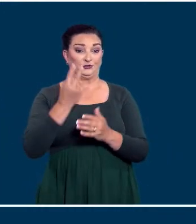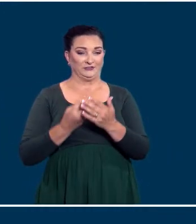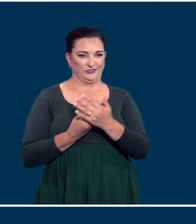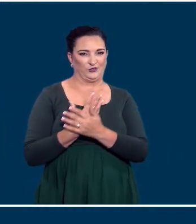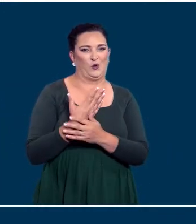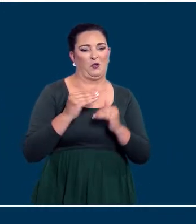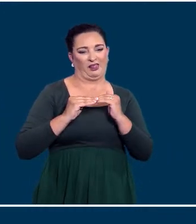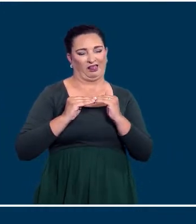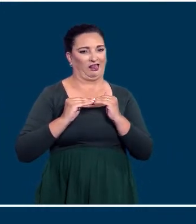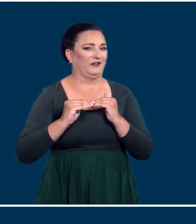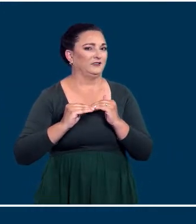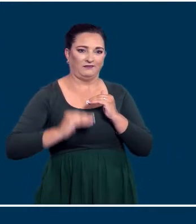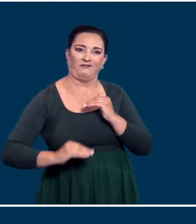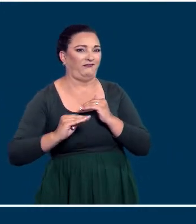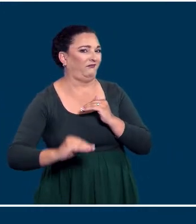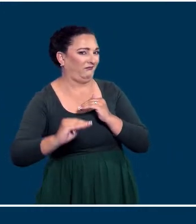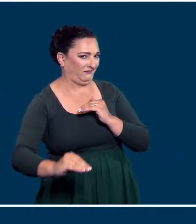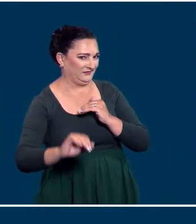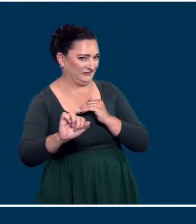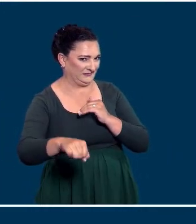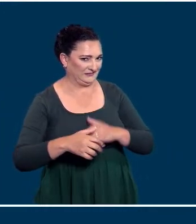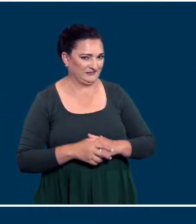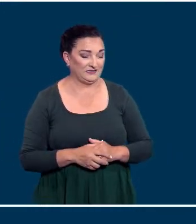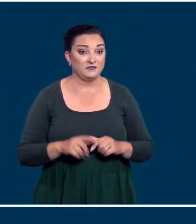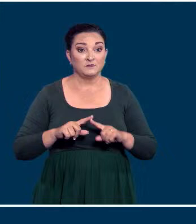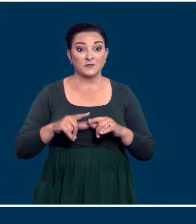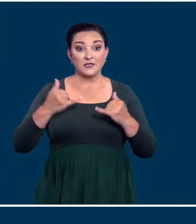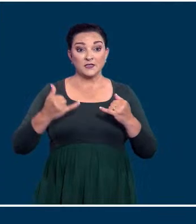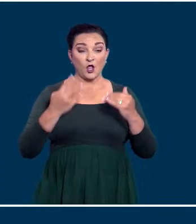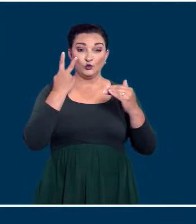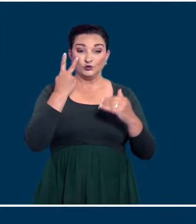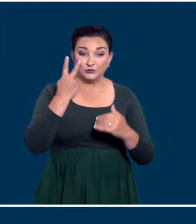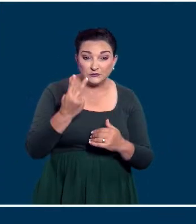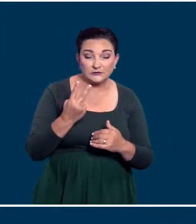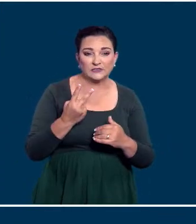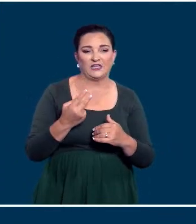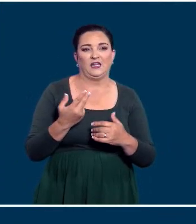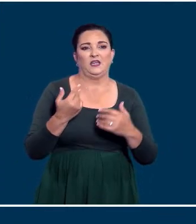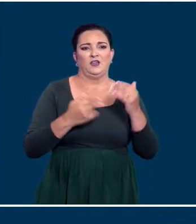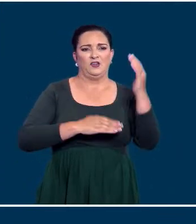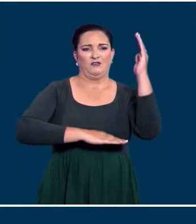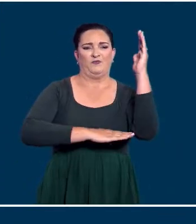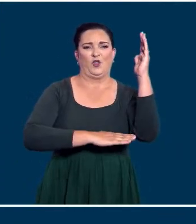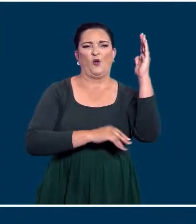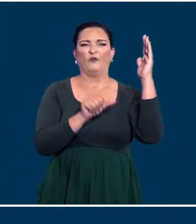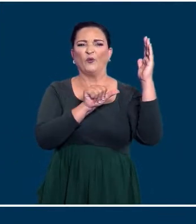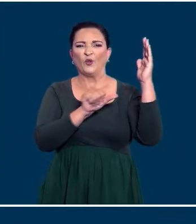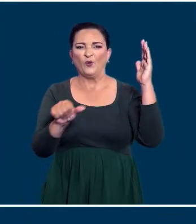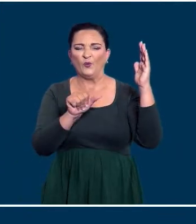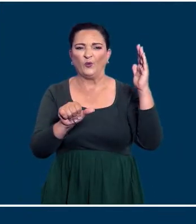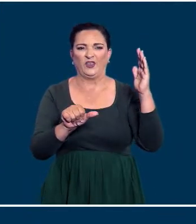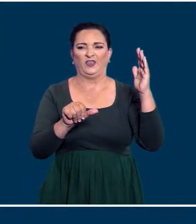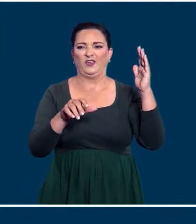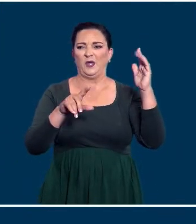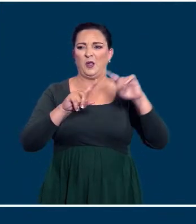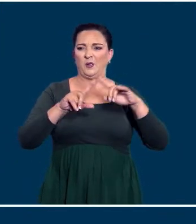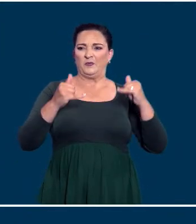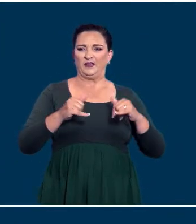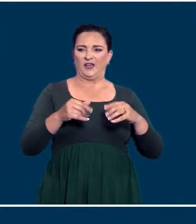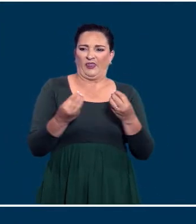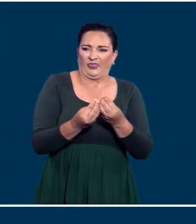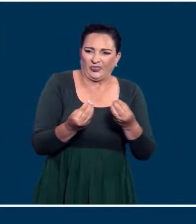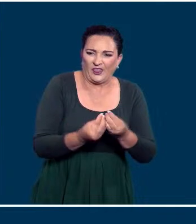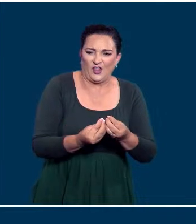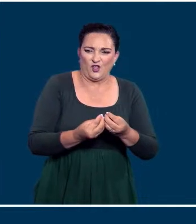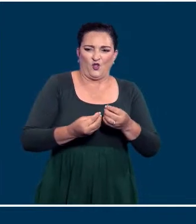inconsistent. And part of the story here is just simply weak productive capacity. One of the ways we measure that is